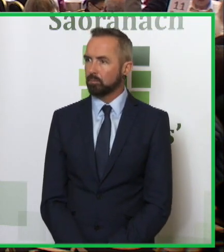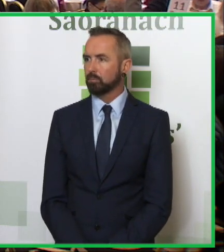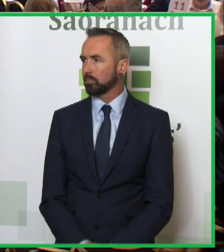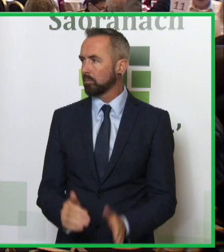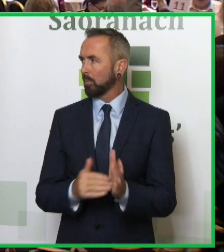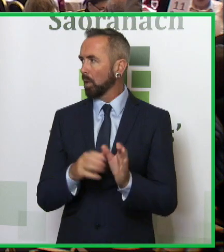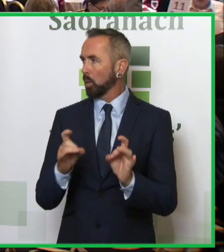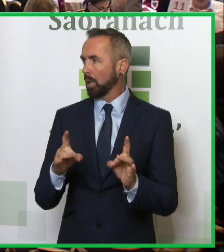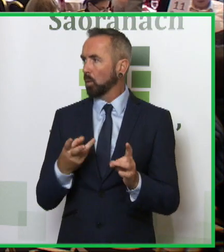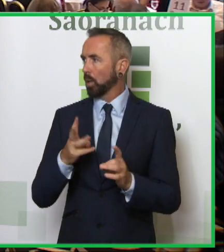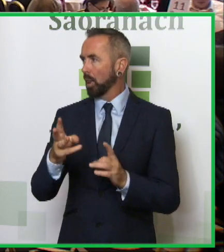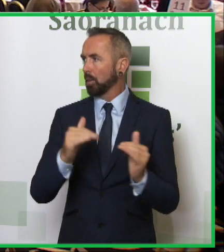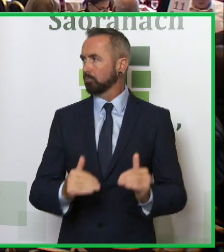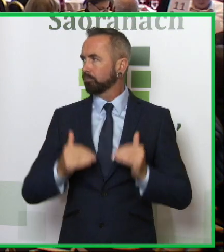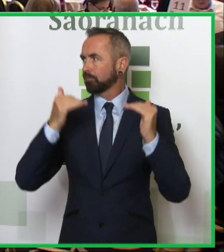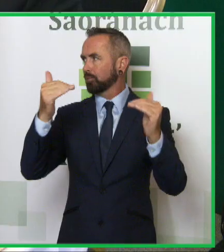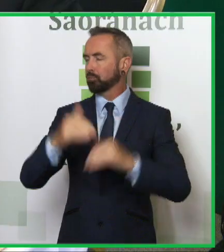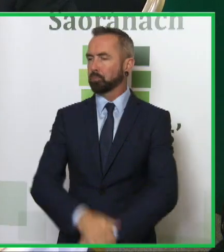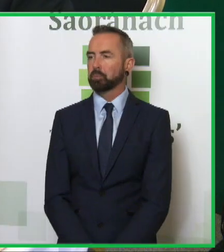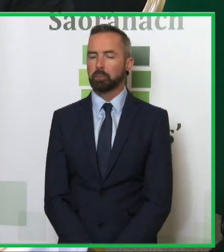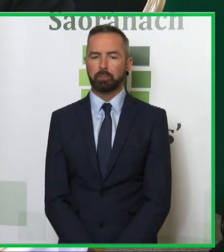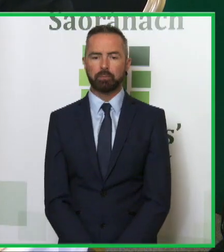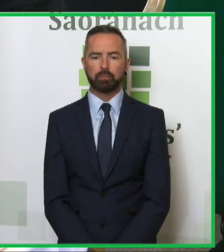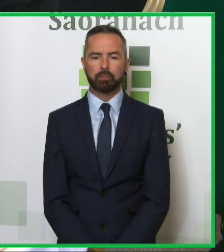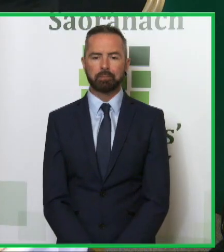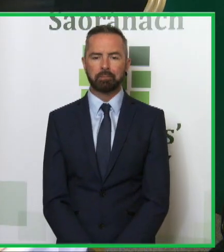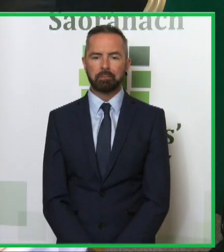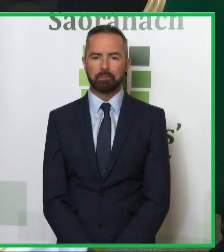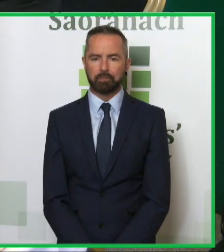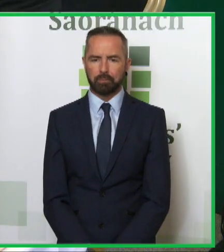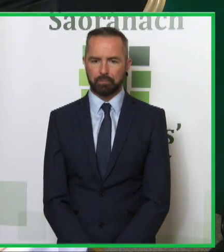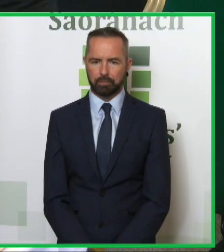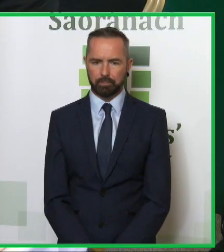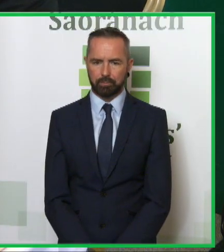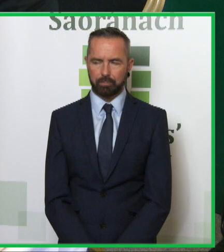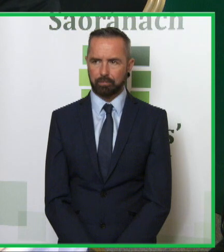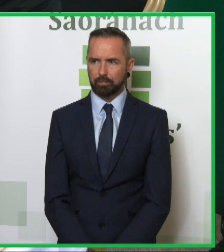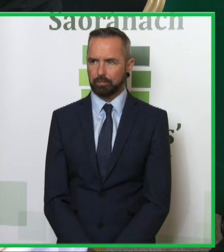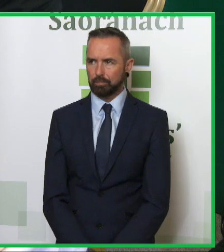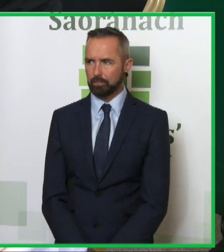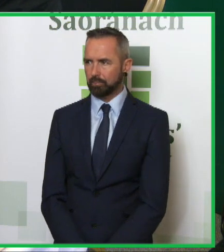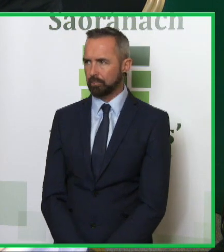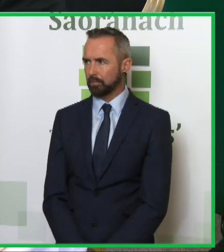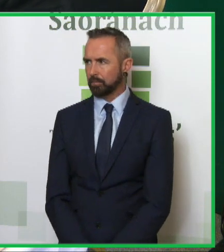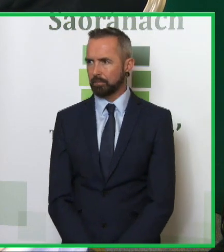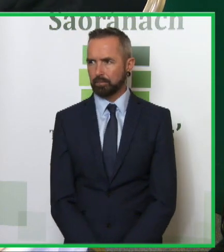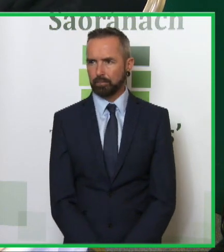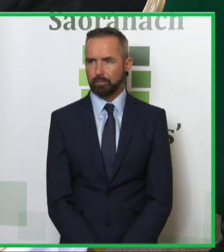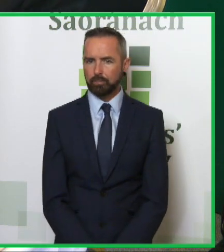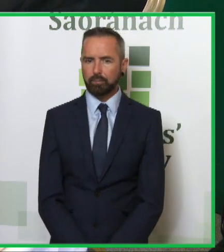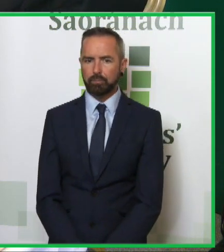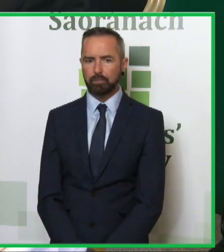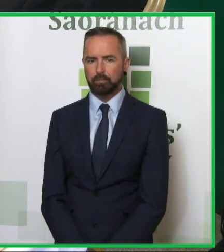Okay, we'll do that. Second, again, was on 3.2. It was